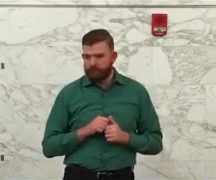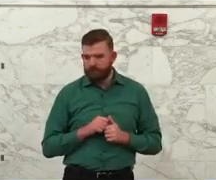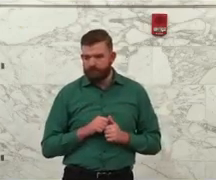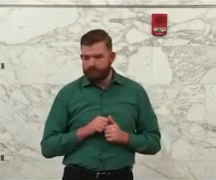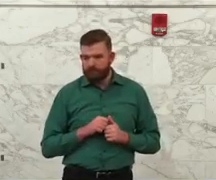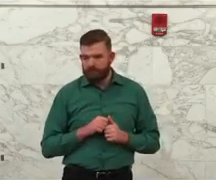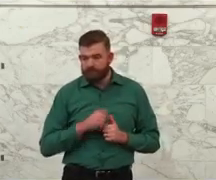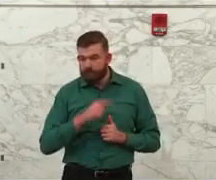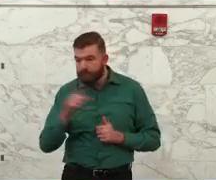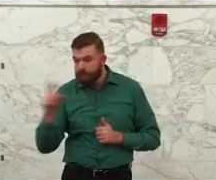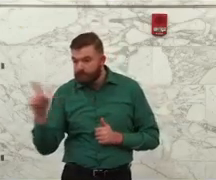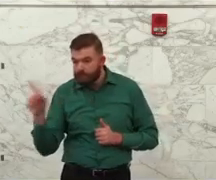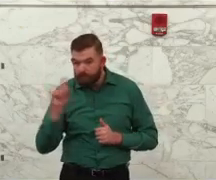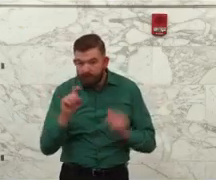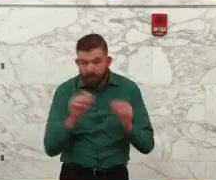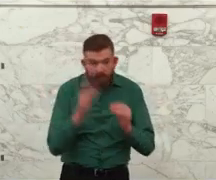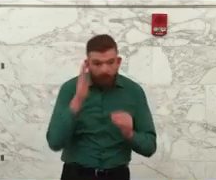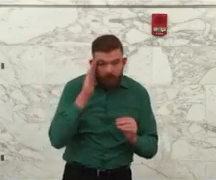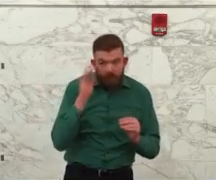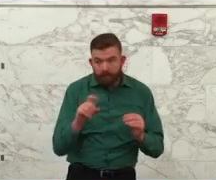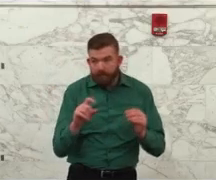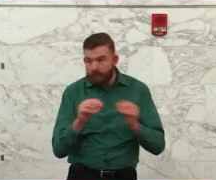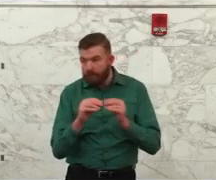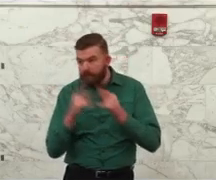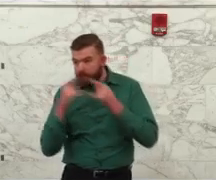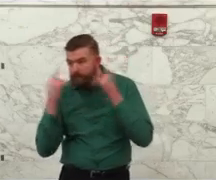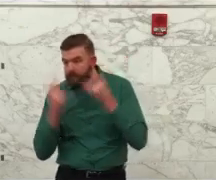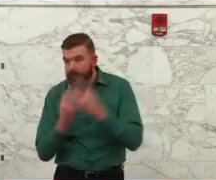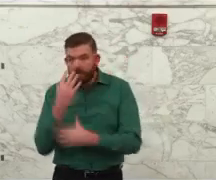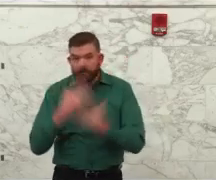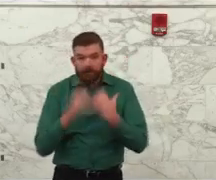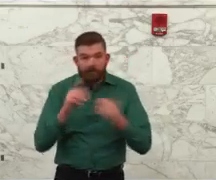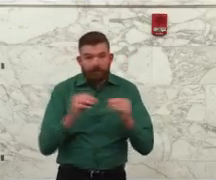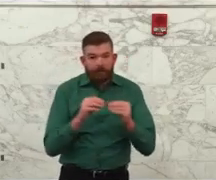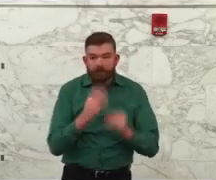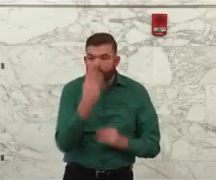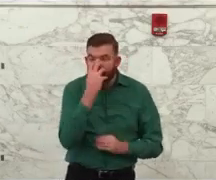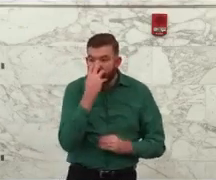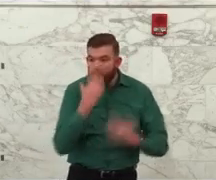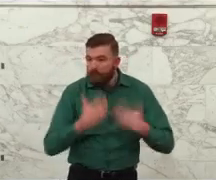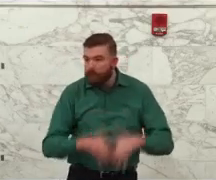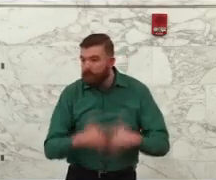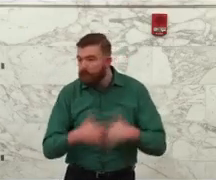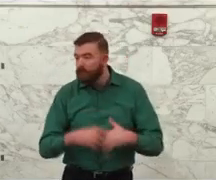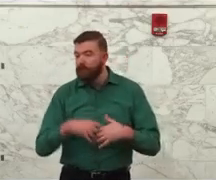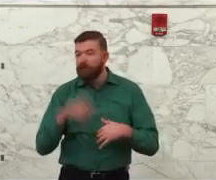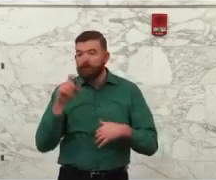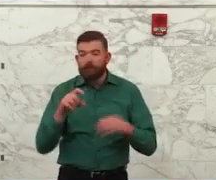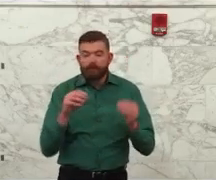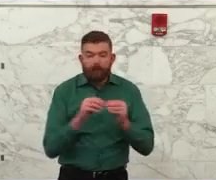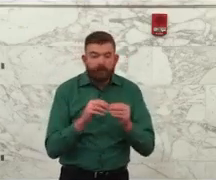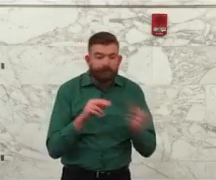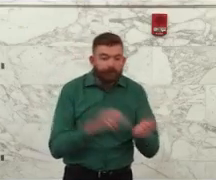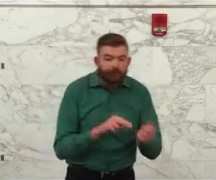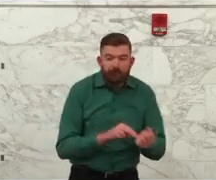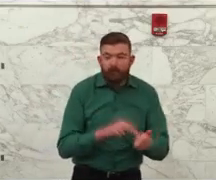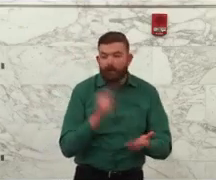PPE, of ventilators, and of health care workers. So, for instance, one of the steps we took this week, if you're licensed out of